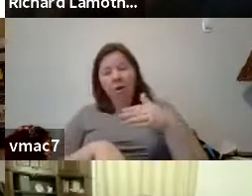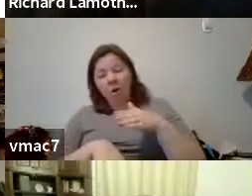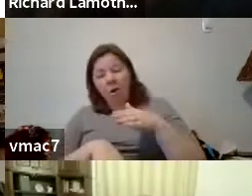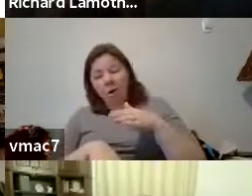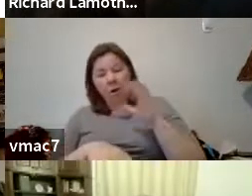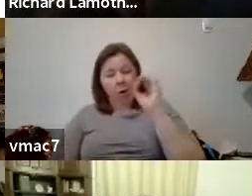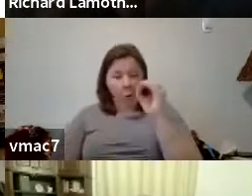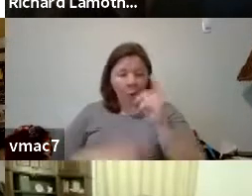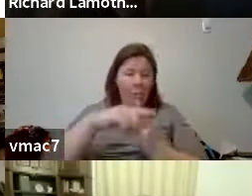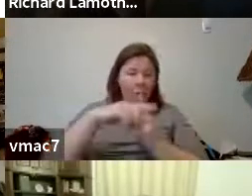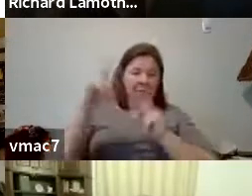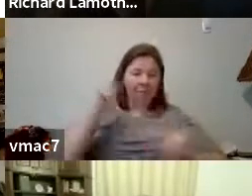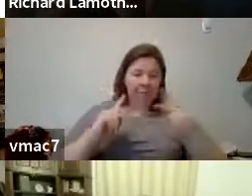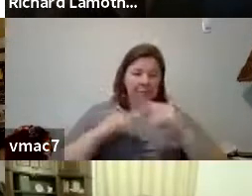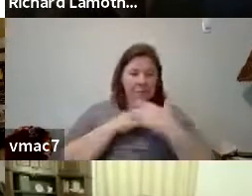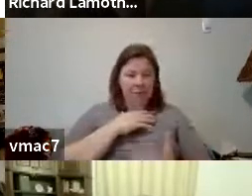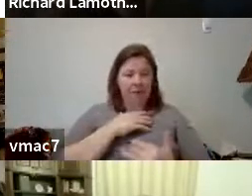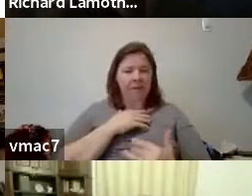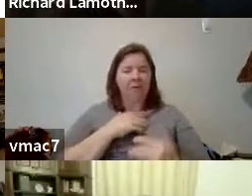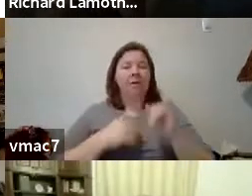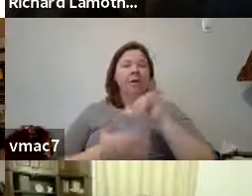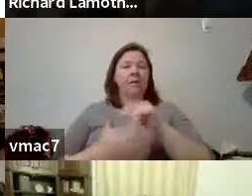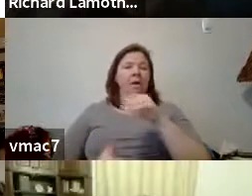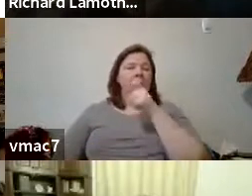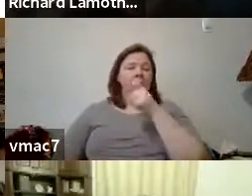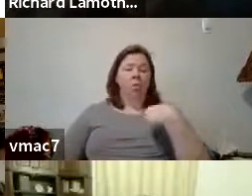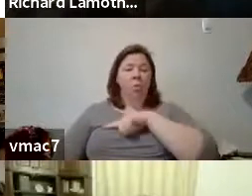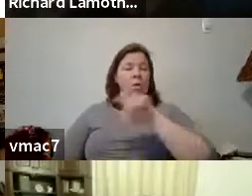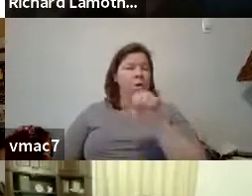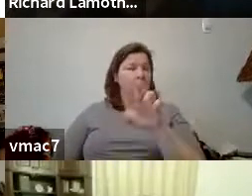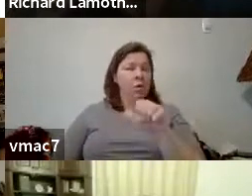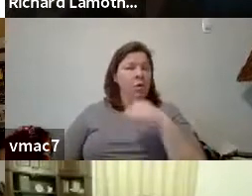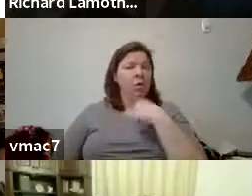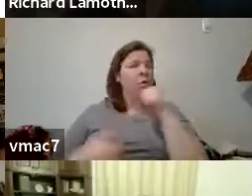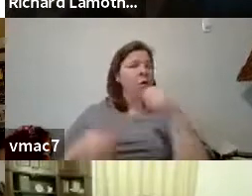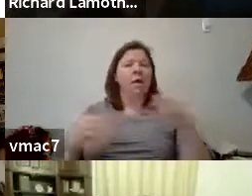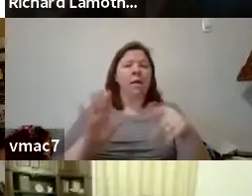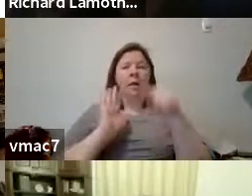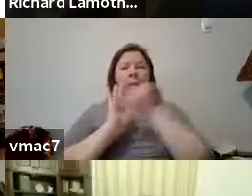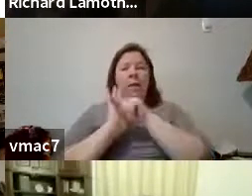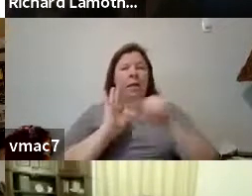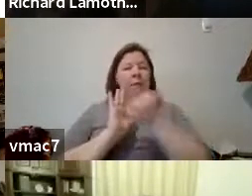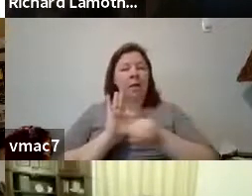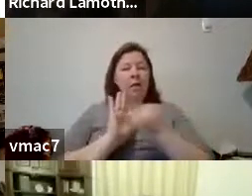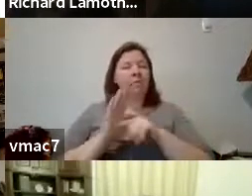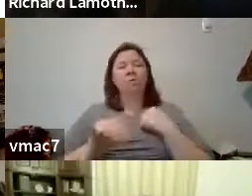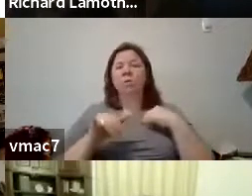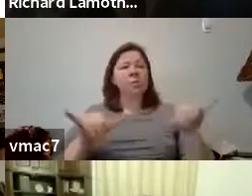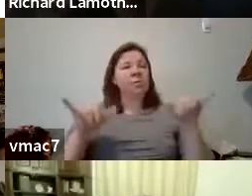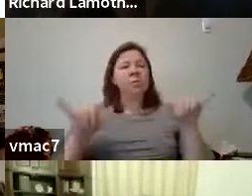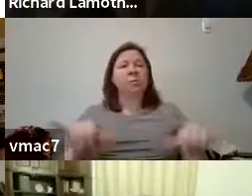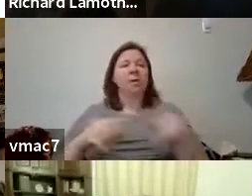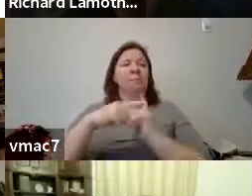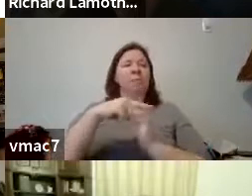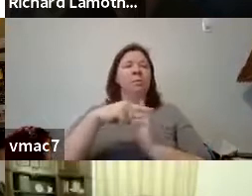all positive people. And that's kind of the mark of who we are, is we don't let the negatives get us. We always stay positive.